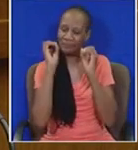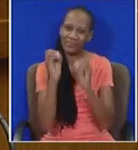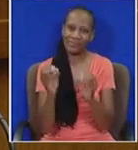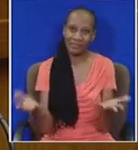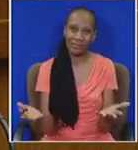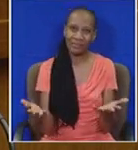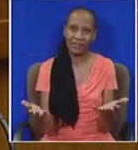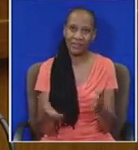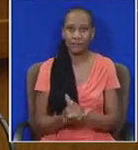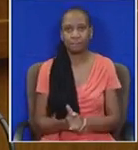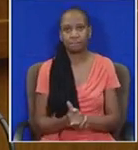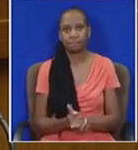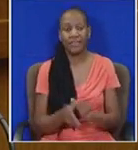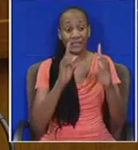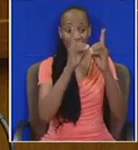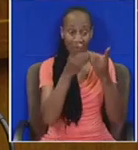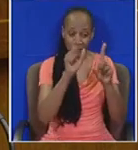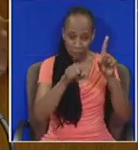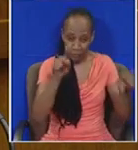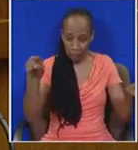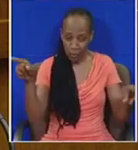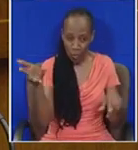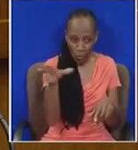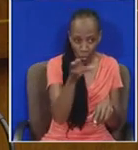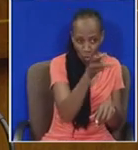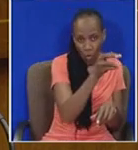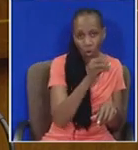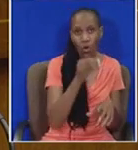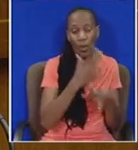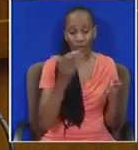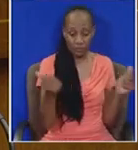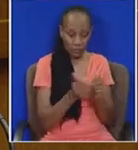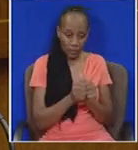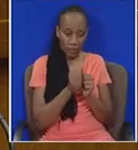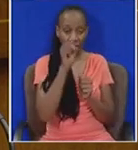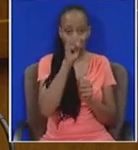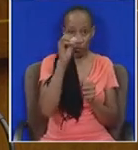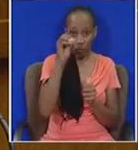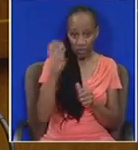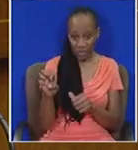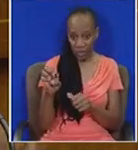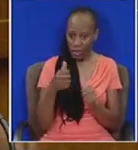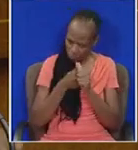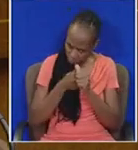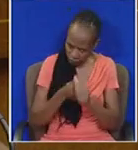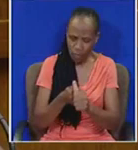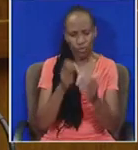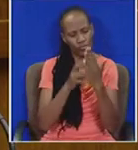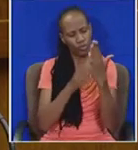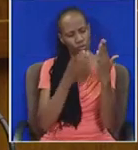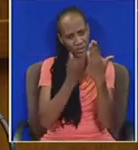Because unless departments that host entities adhere to these governance